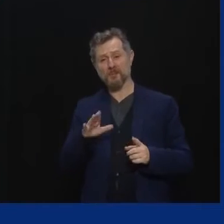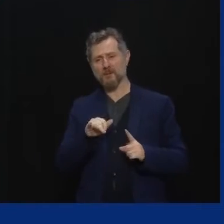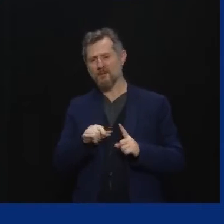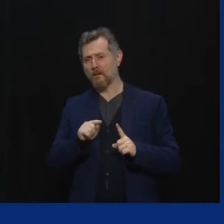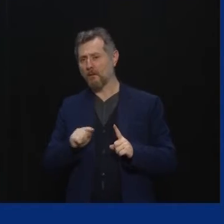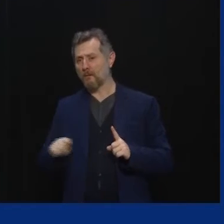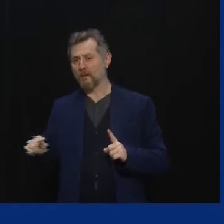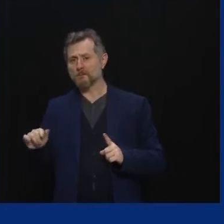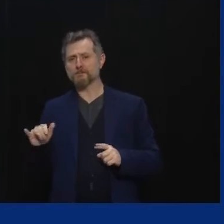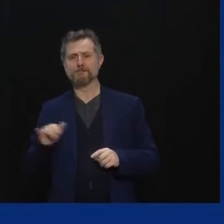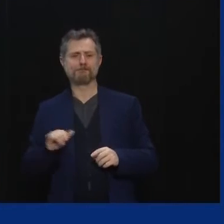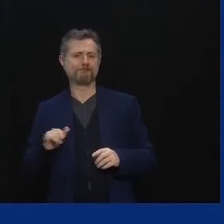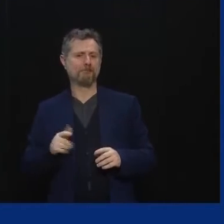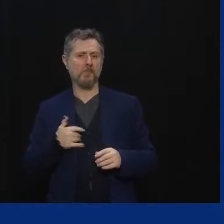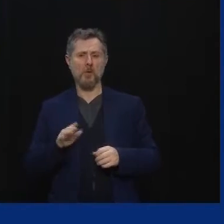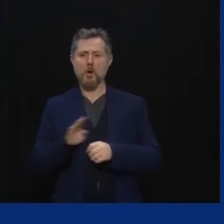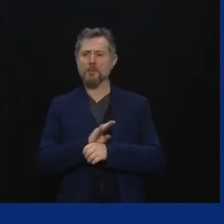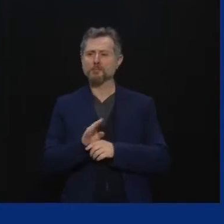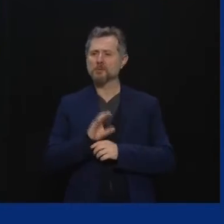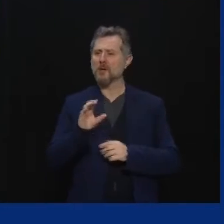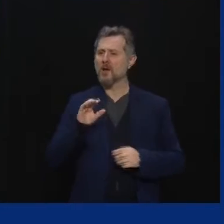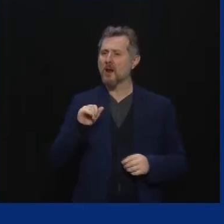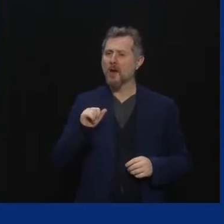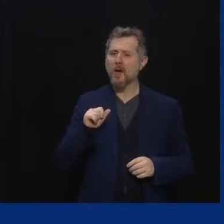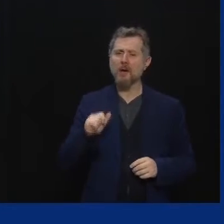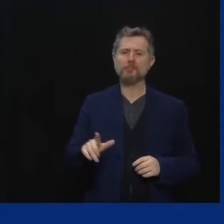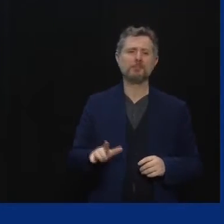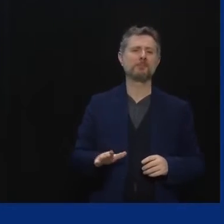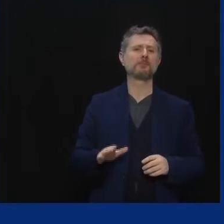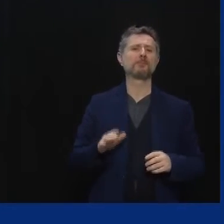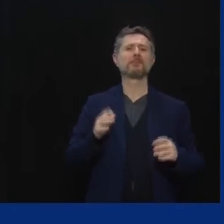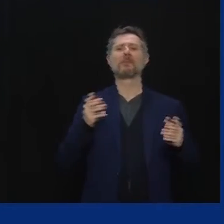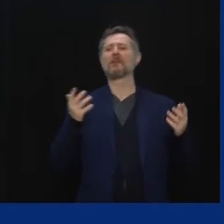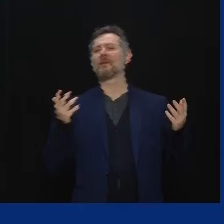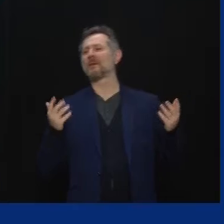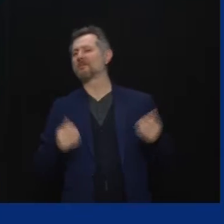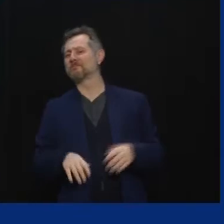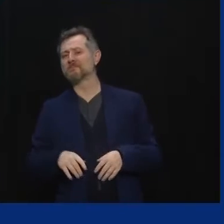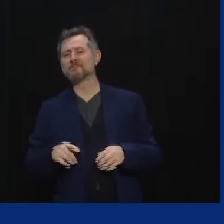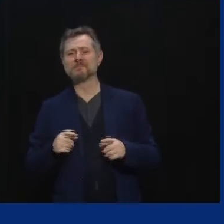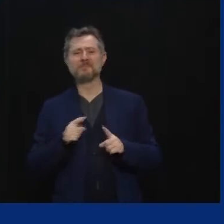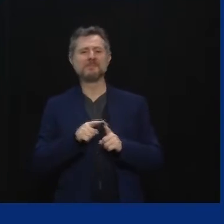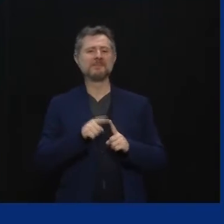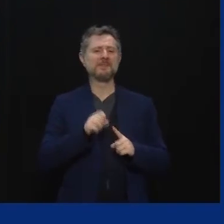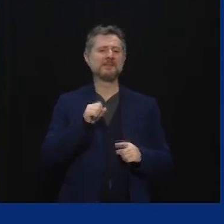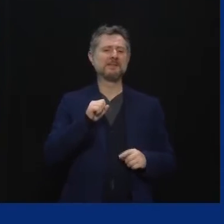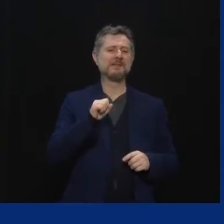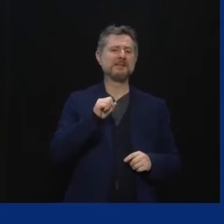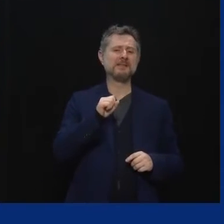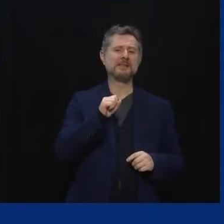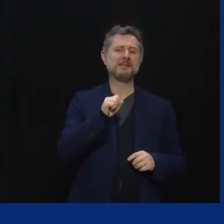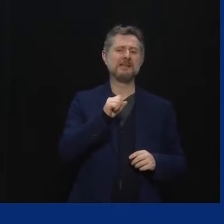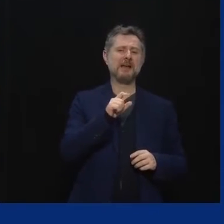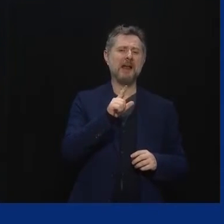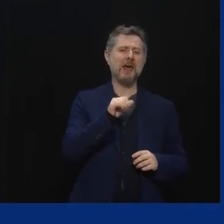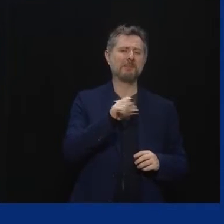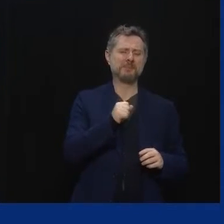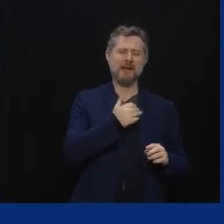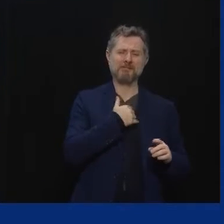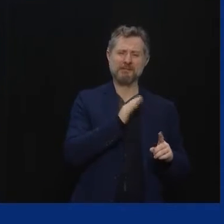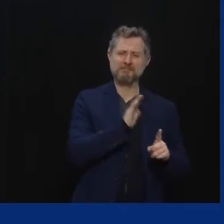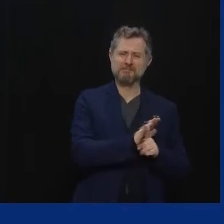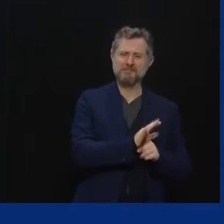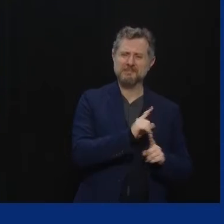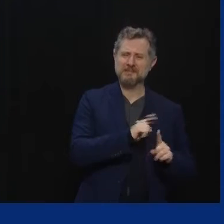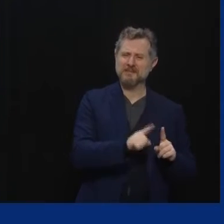and other sequencing labs are working to identify in a targeted way what might